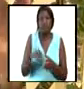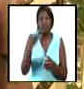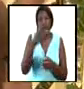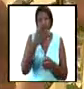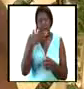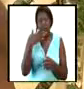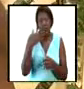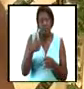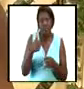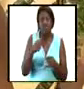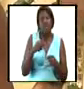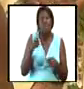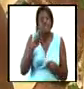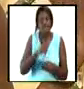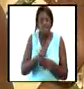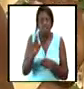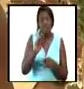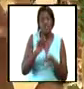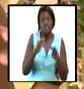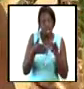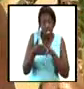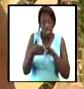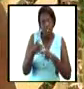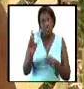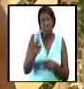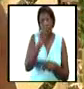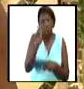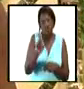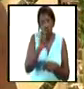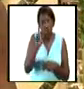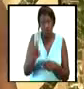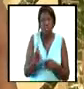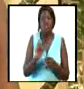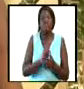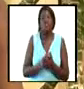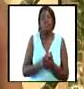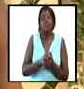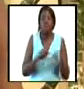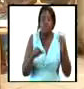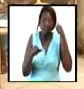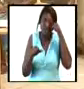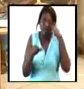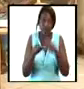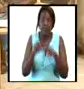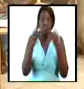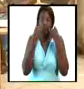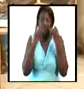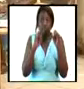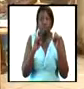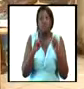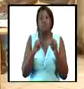to read through the questions, and while you do that, bear in mind the information in the passage.